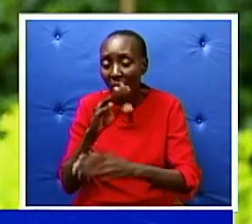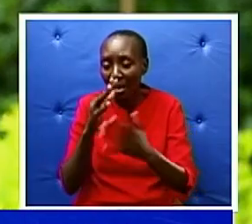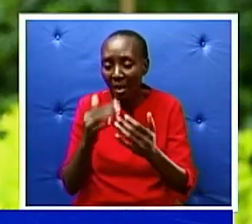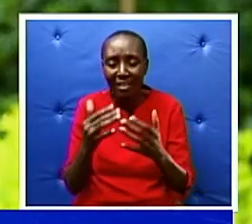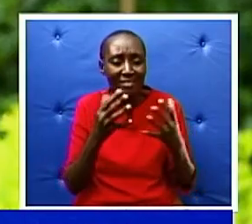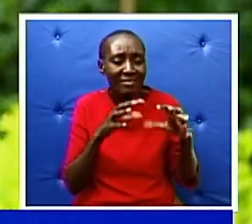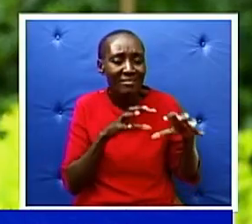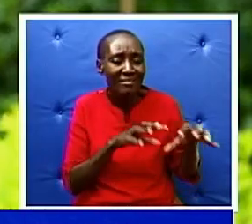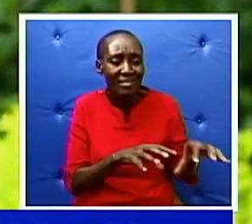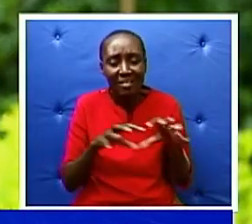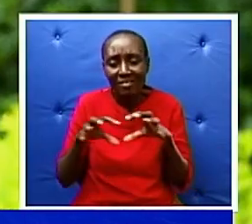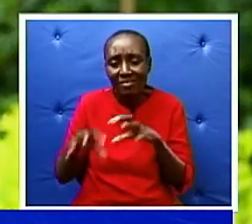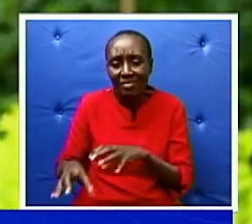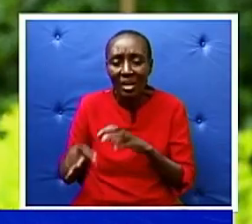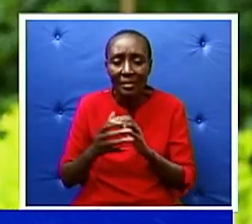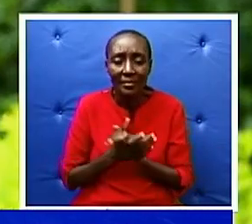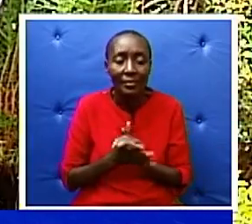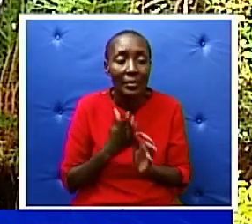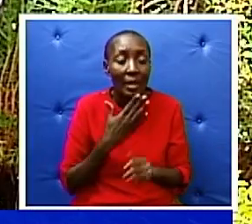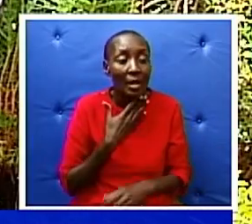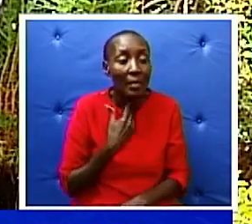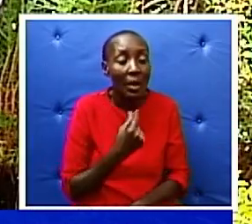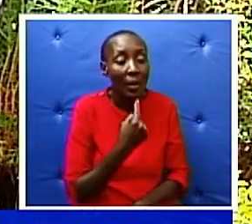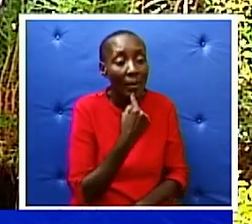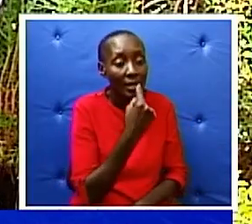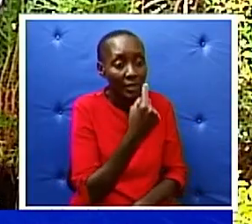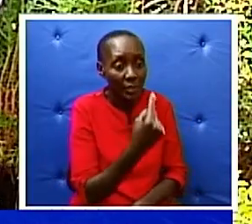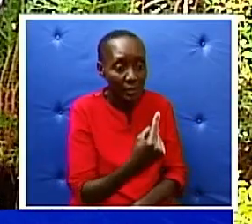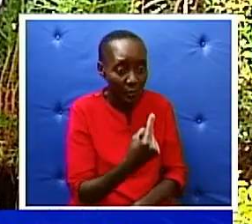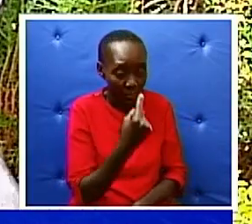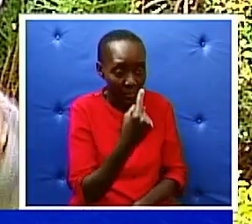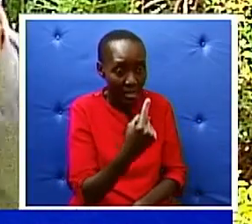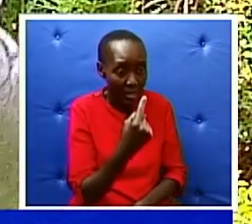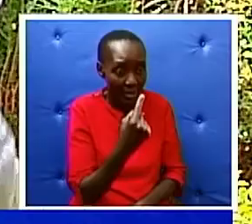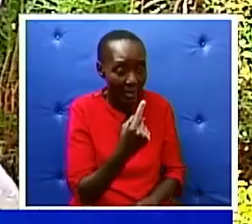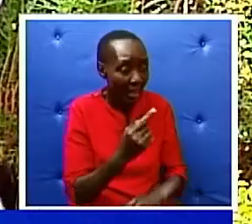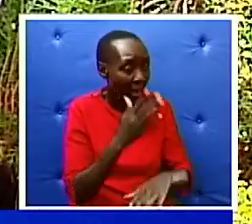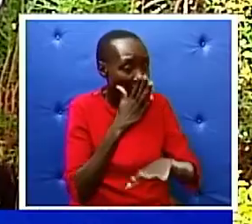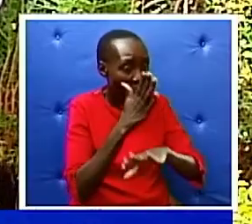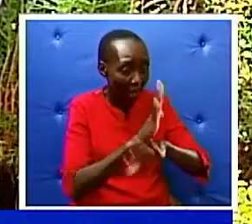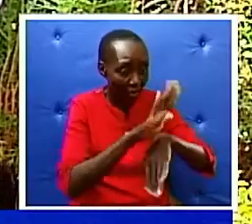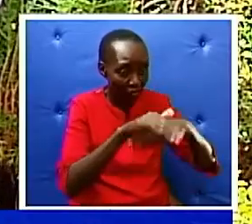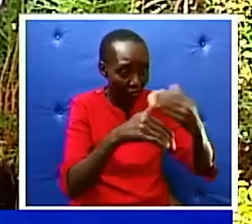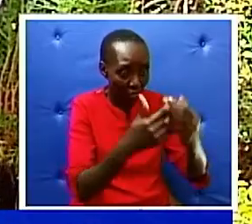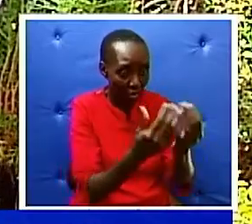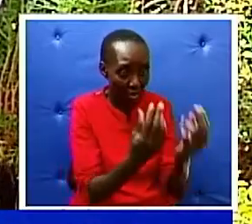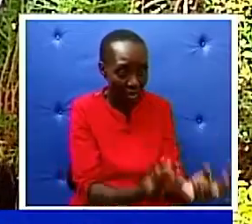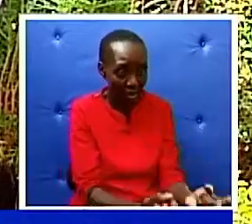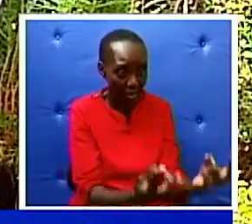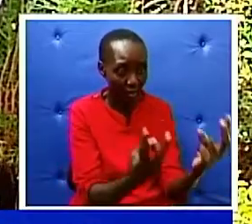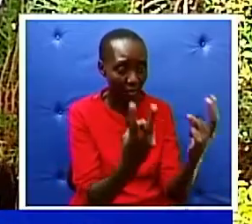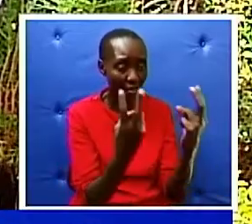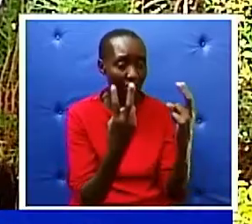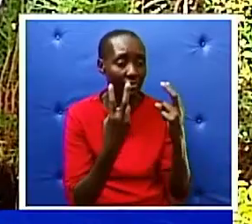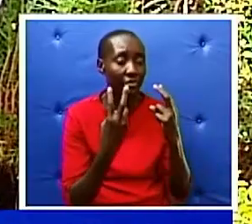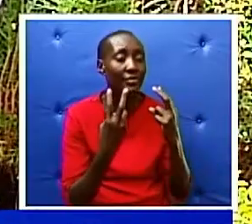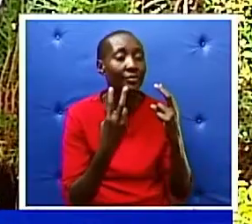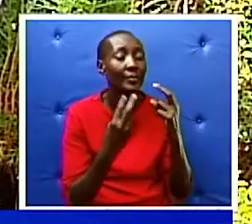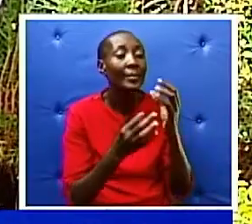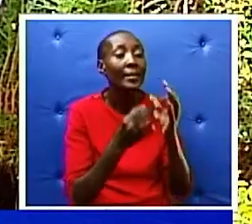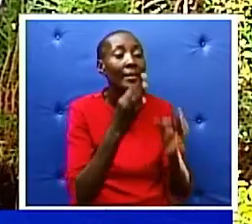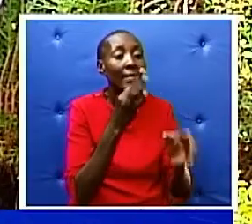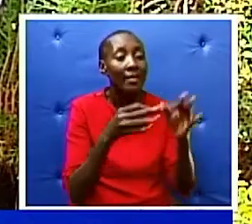So this is what I want to say, and I want to say it live for anybody who's watching me. If the